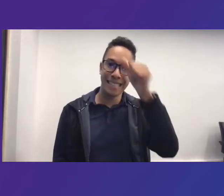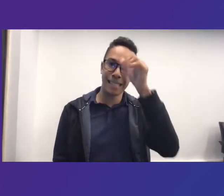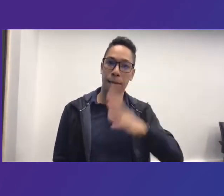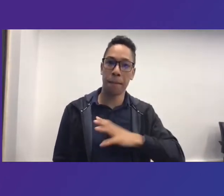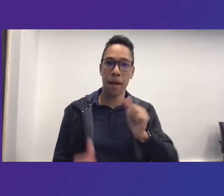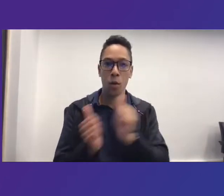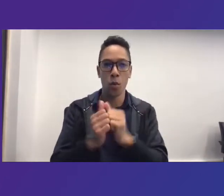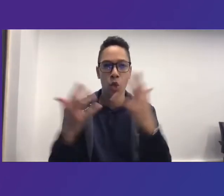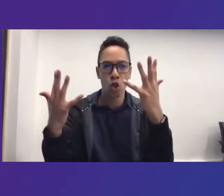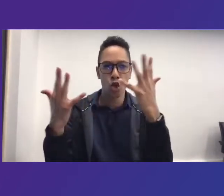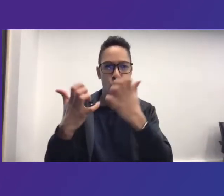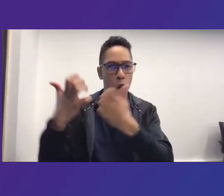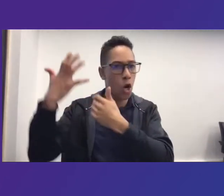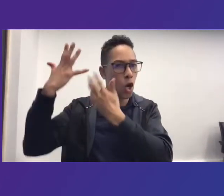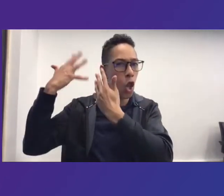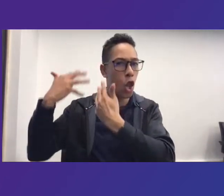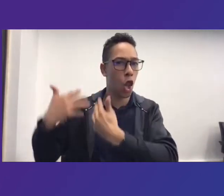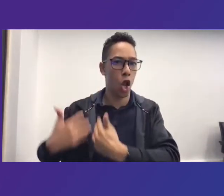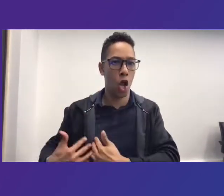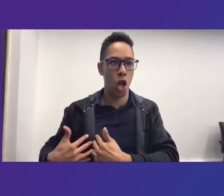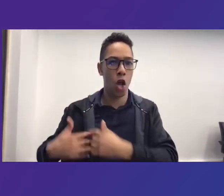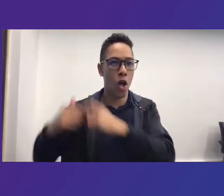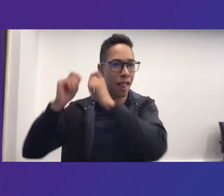dark, long, locked hair.